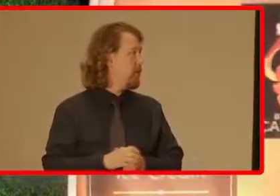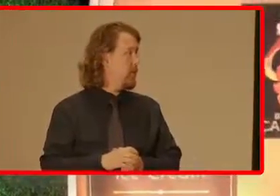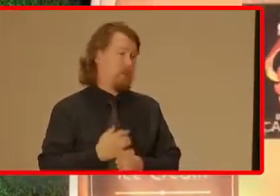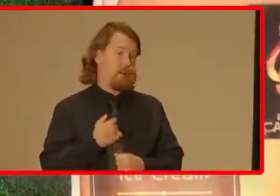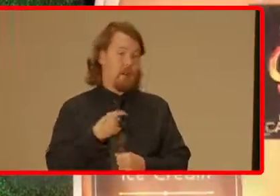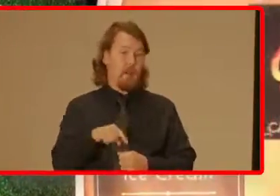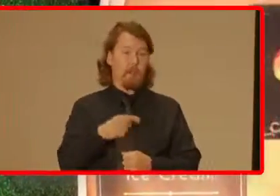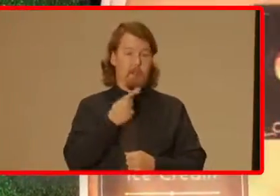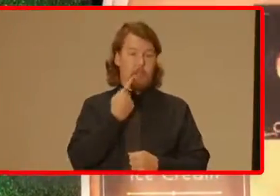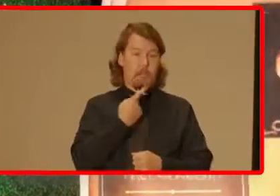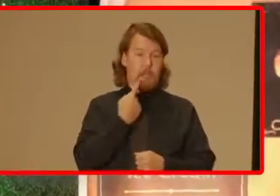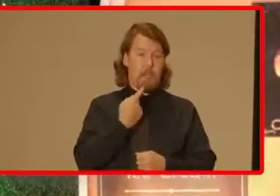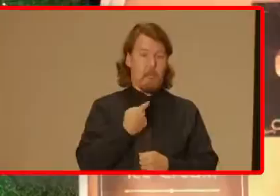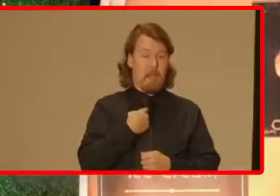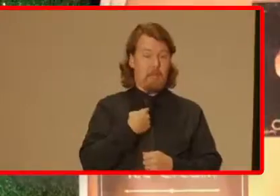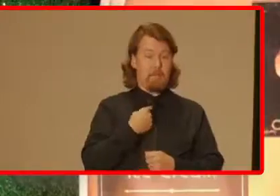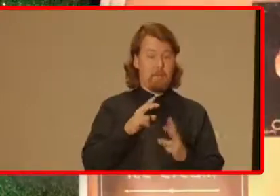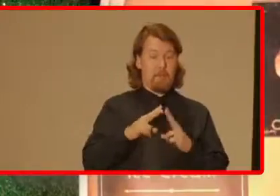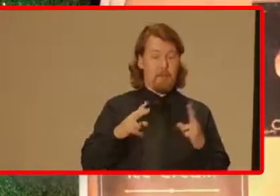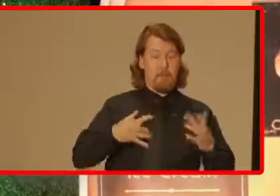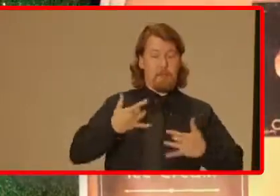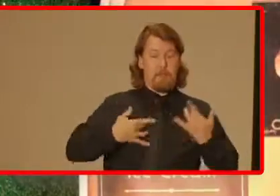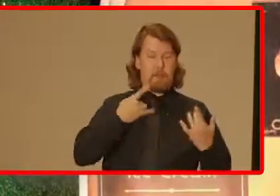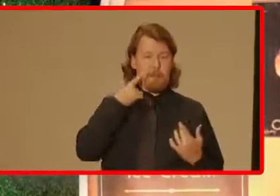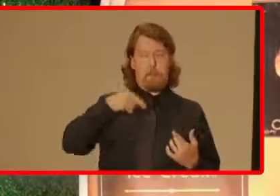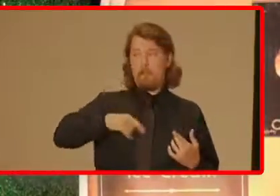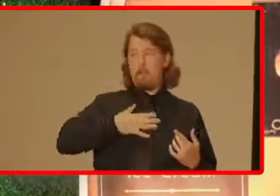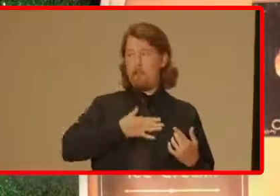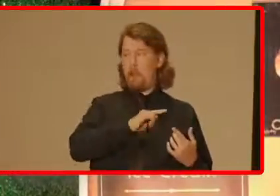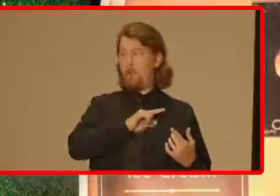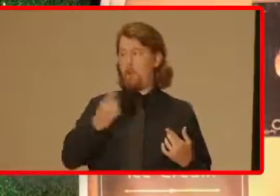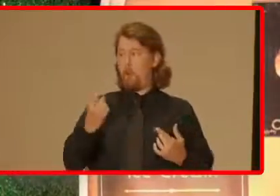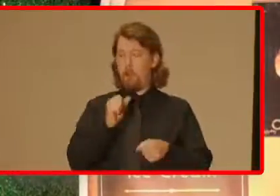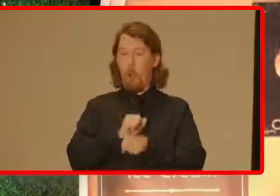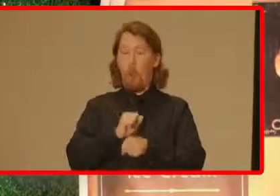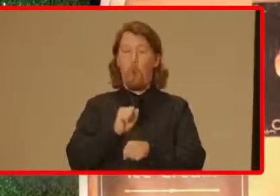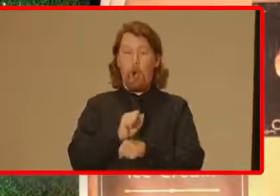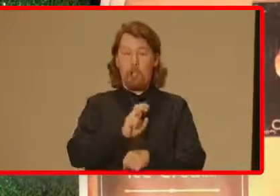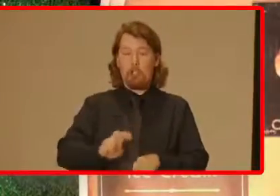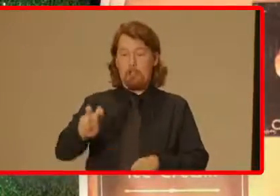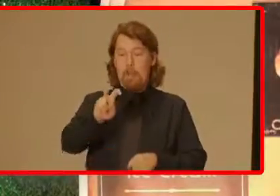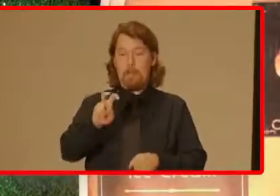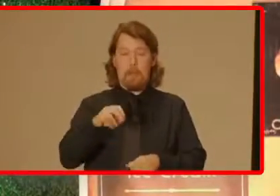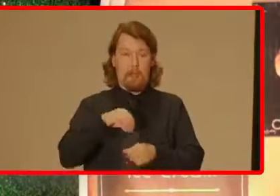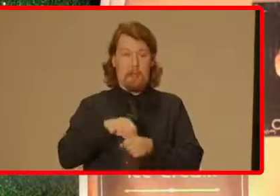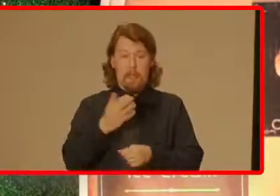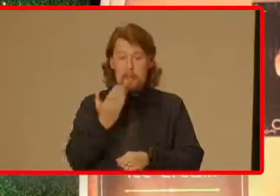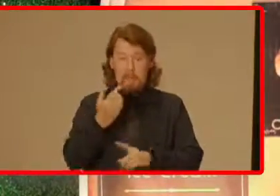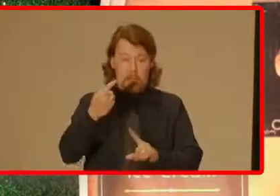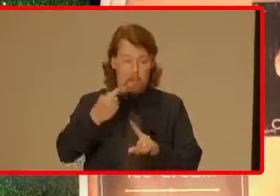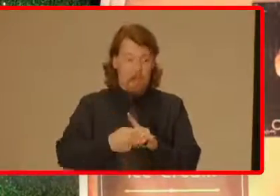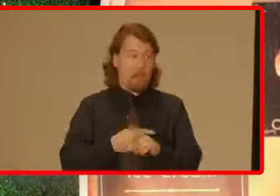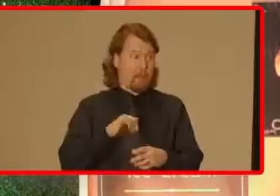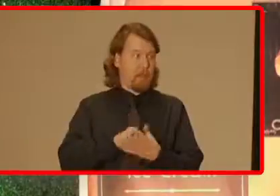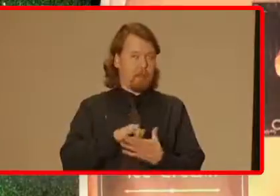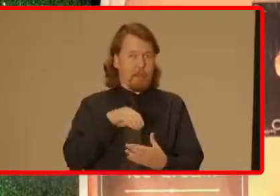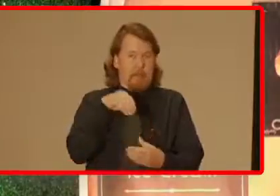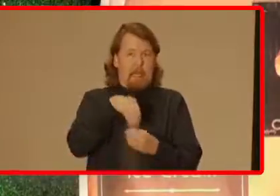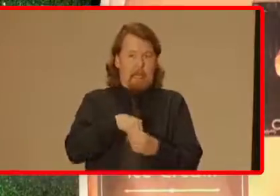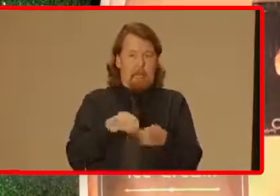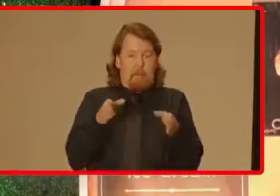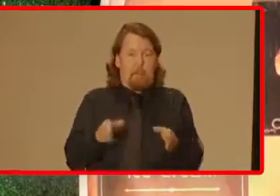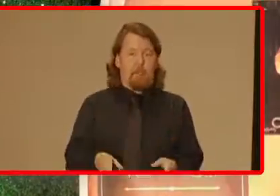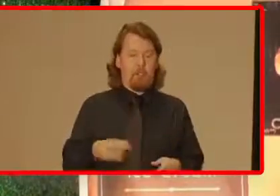say, I'm particularly excited. This is my first work trip in 15 months that's in person. So I was very excited to get